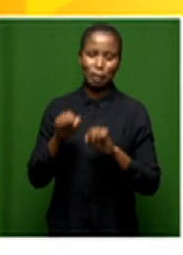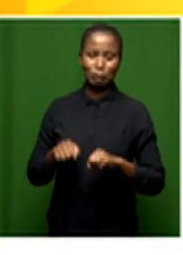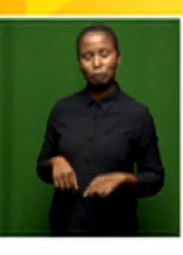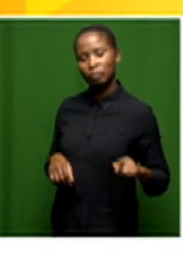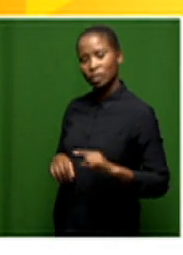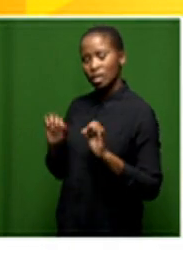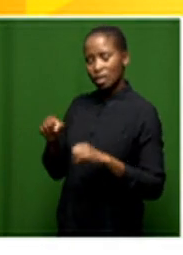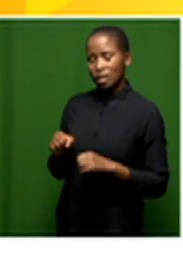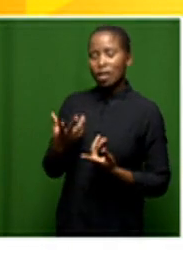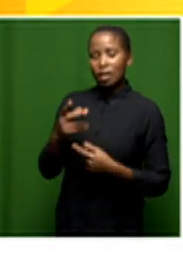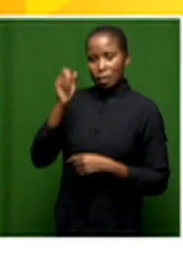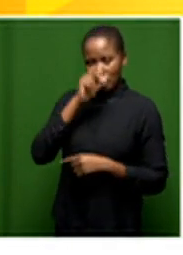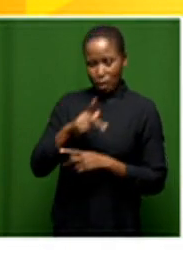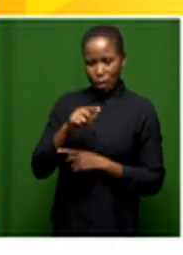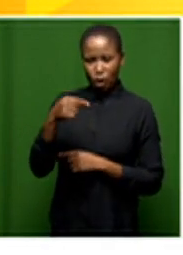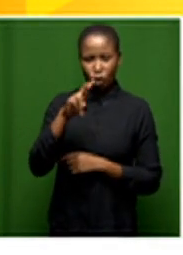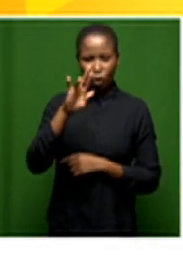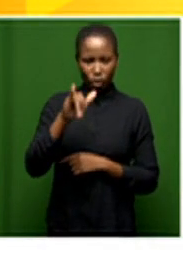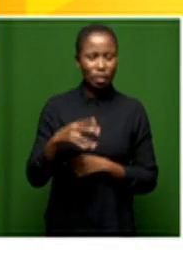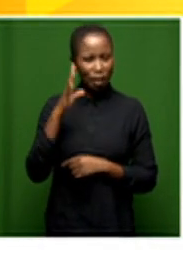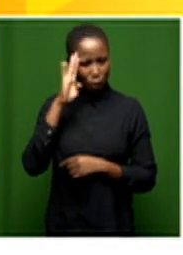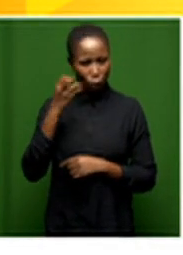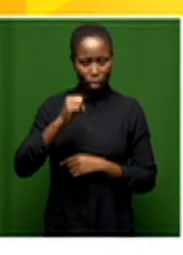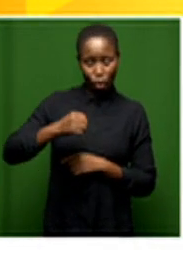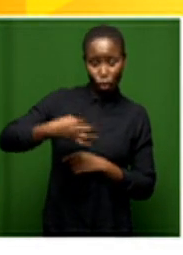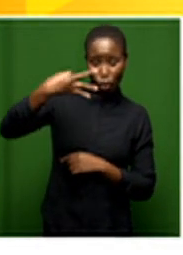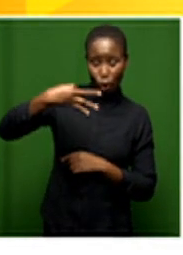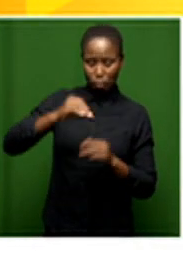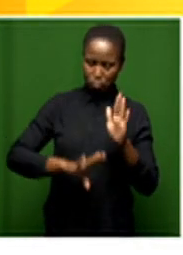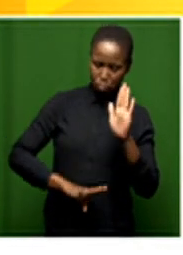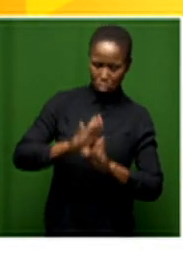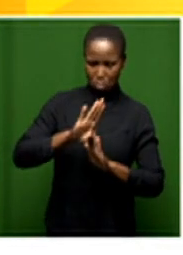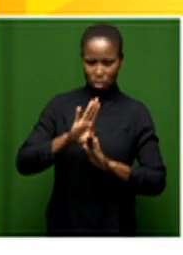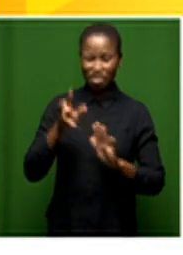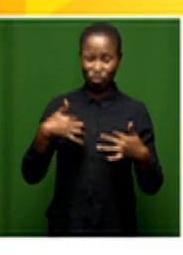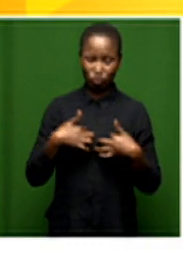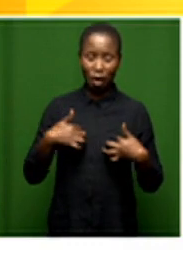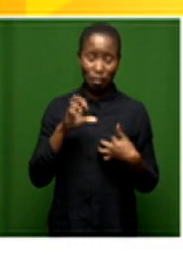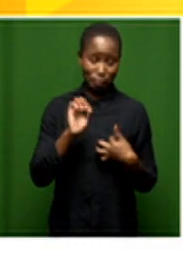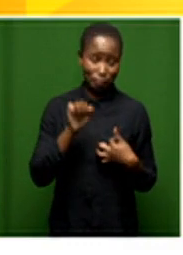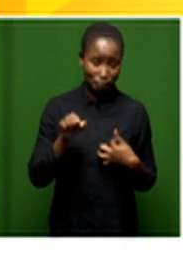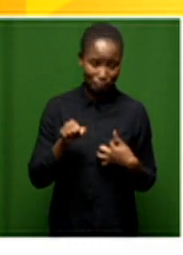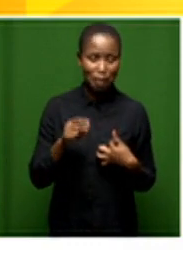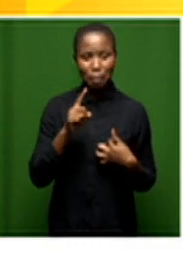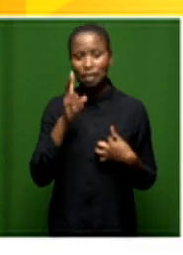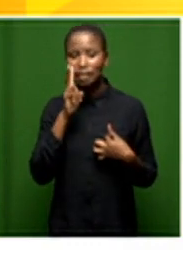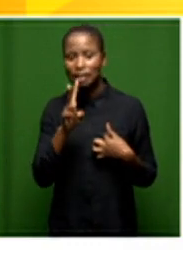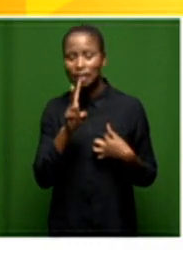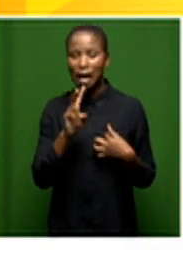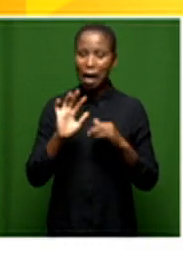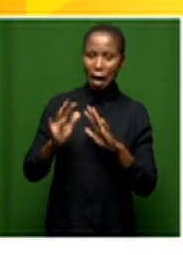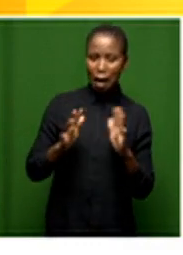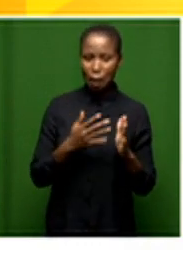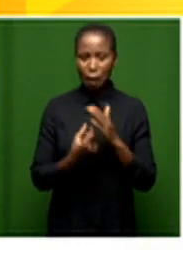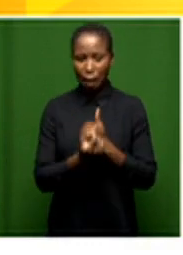well. I know that the third wave is a big worry. We know that we're only going to be moving at the pace we are moving, obviously